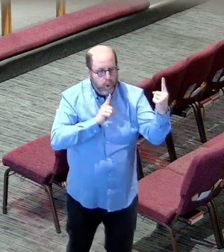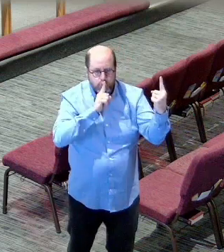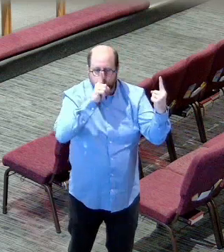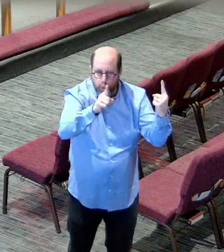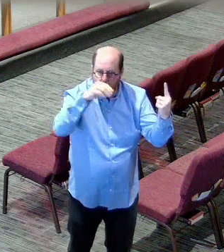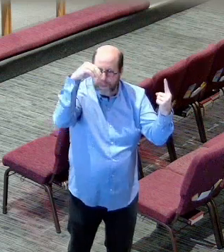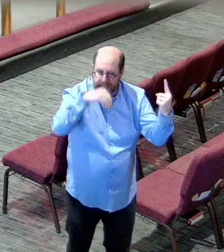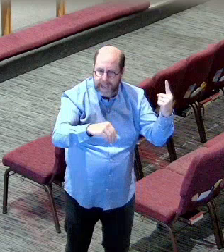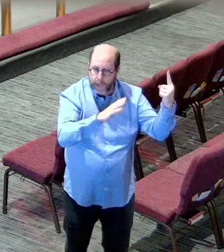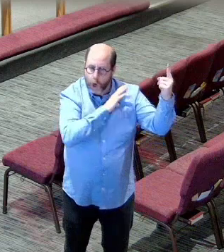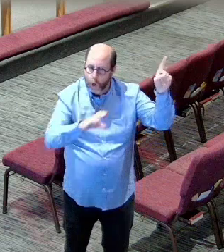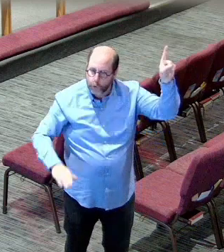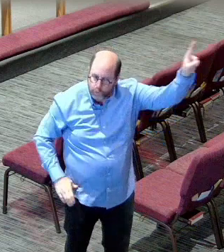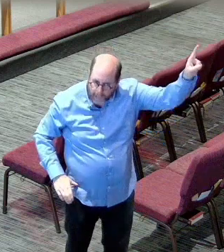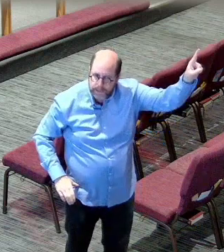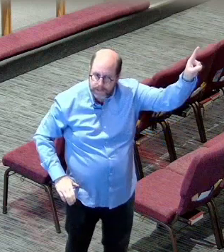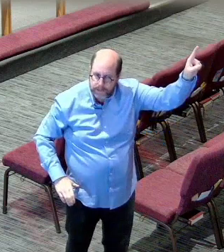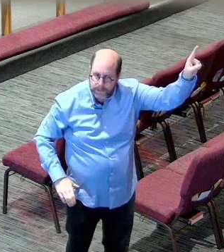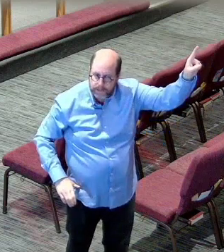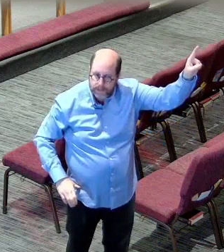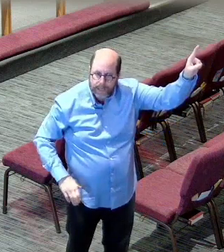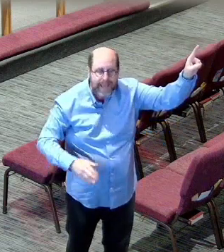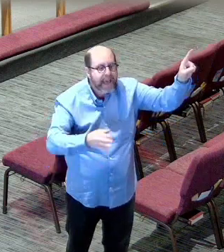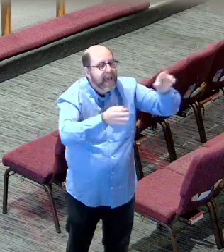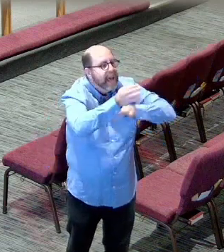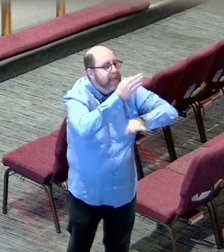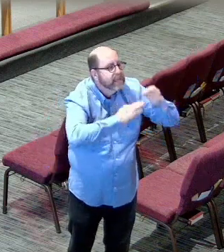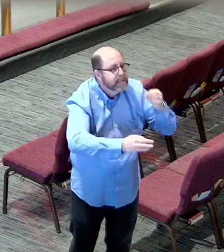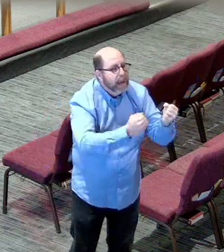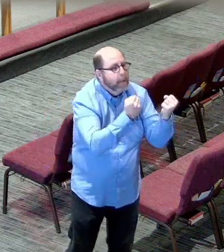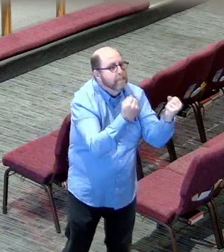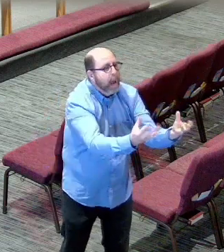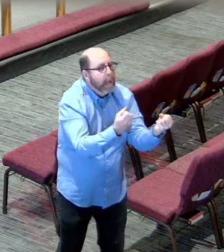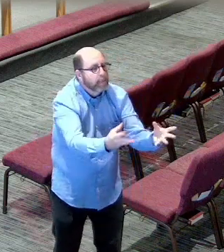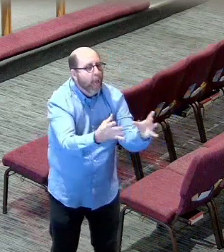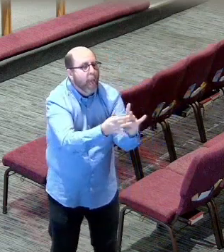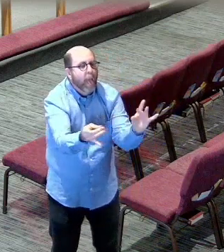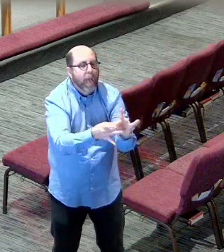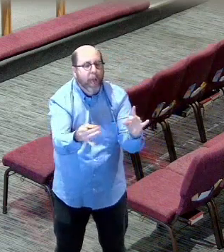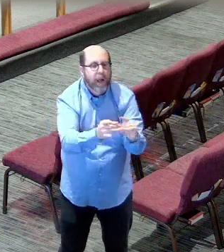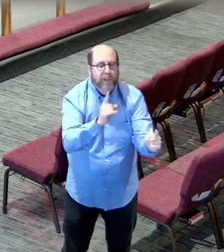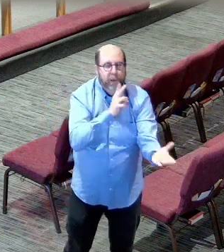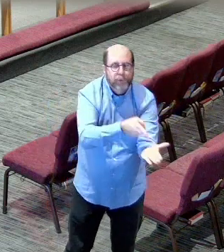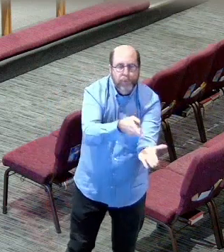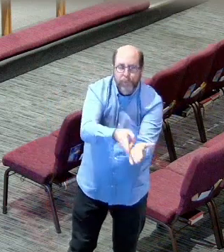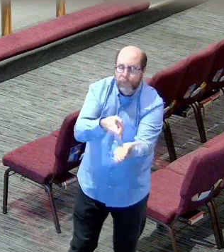Christ instead of many truths around us.